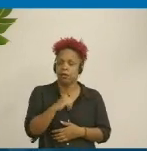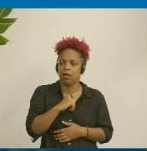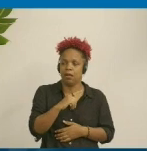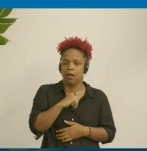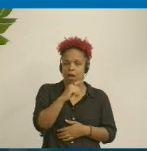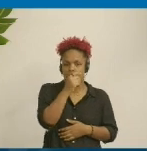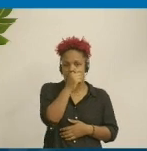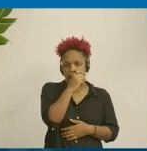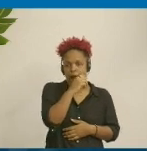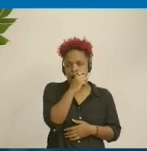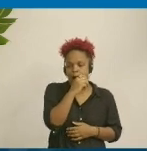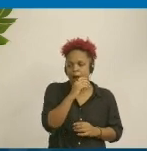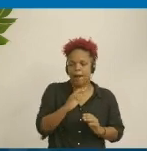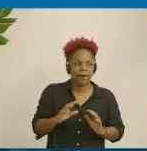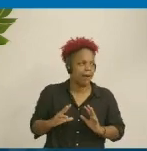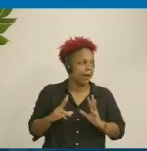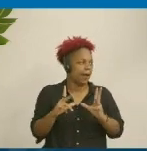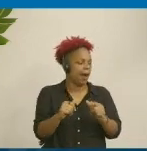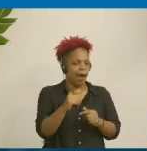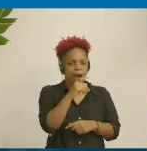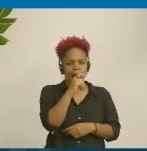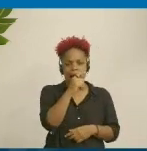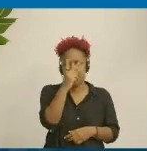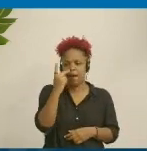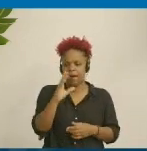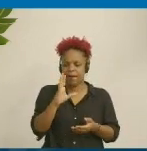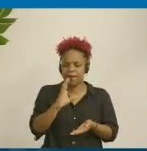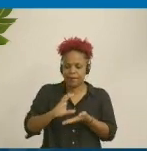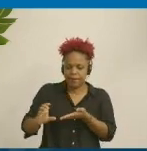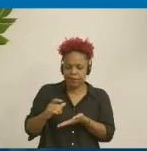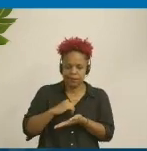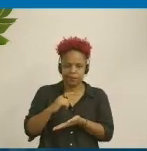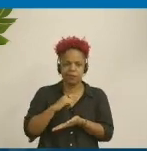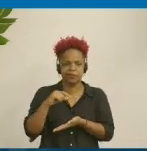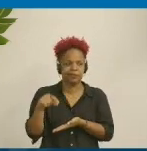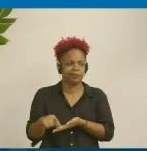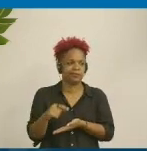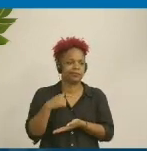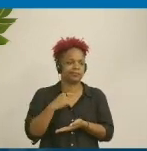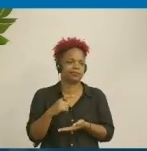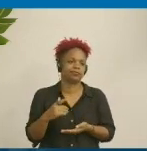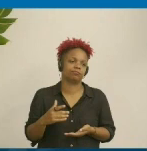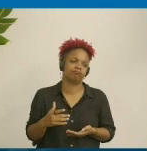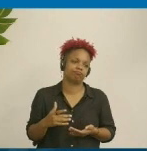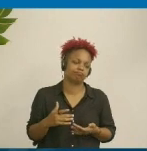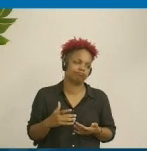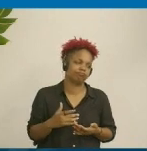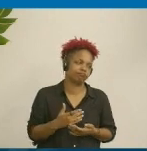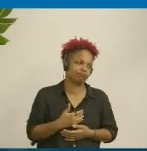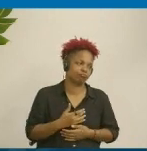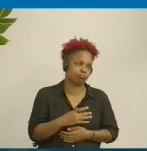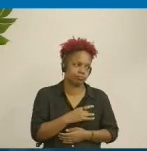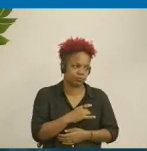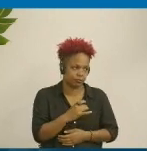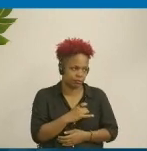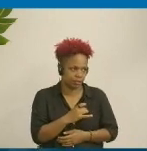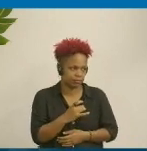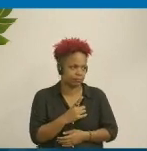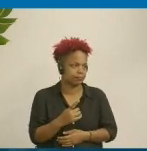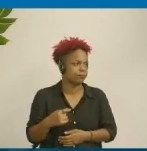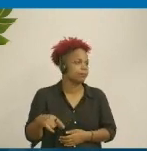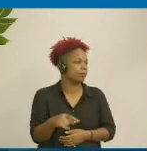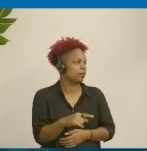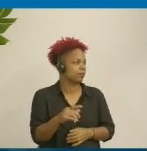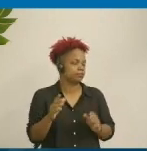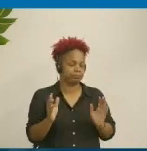volunteers. And we all belong to the National Autonomous University of Mexico, the School of Medicine, and also anthropology. I teach medical